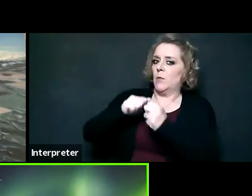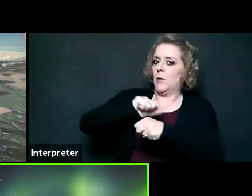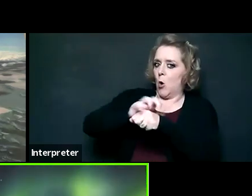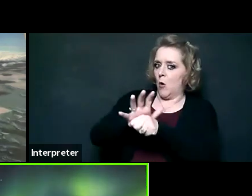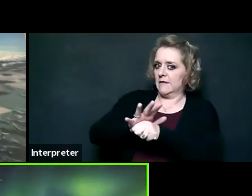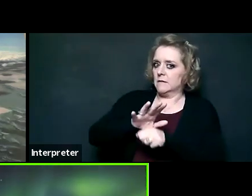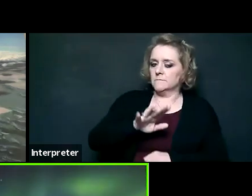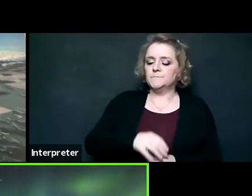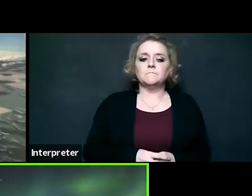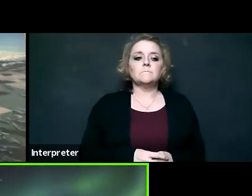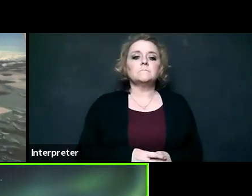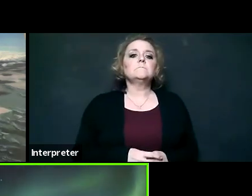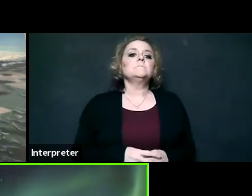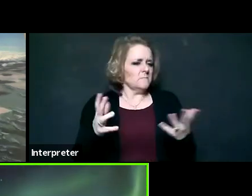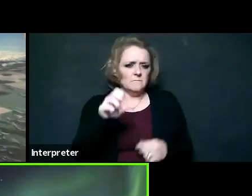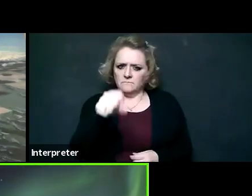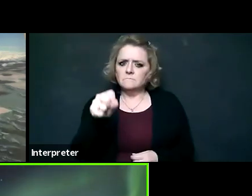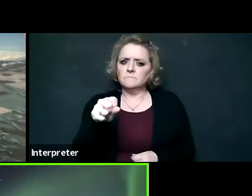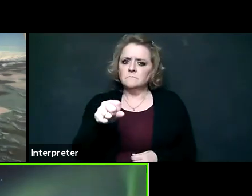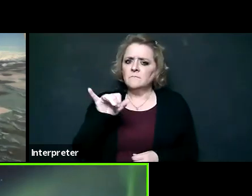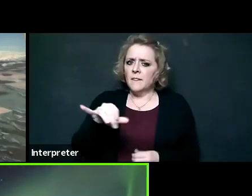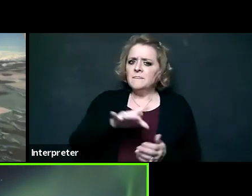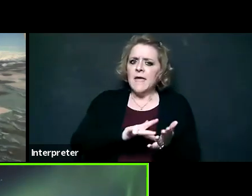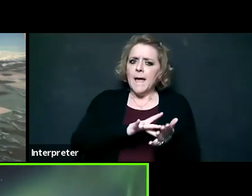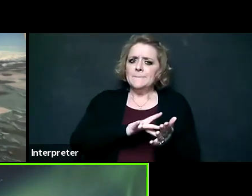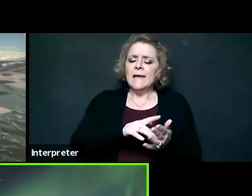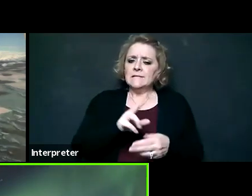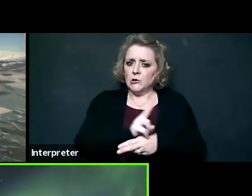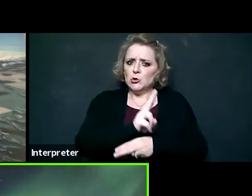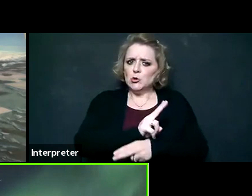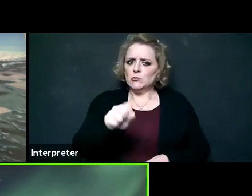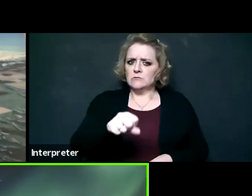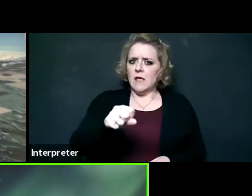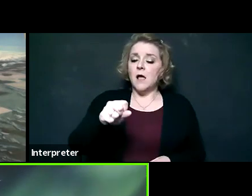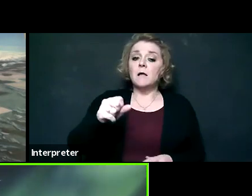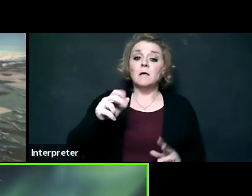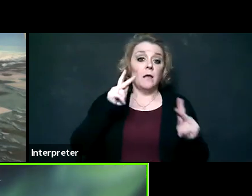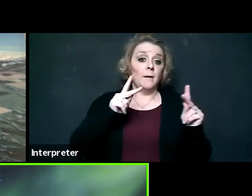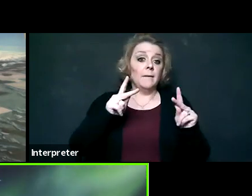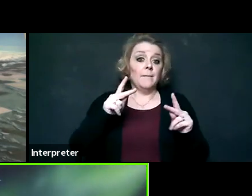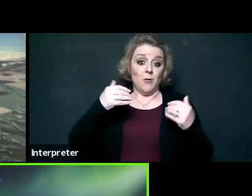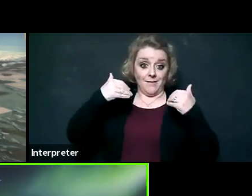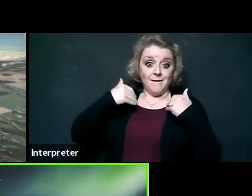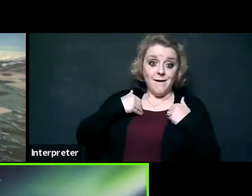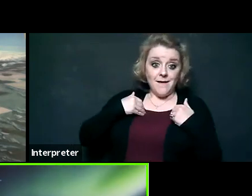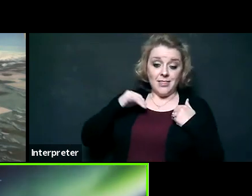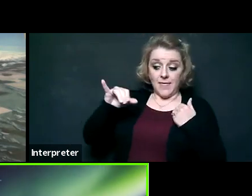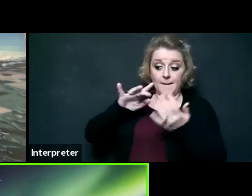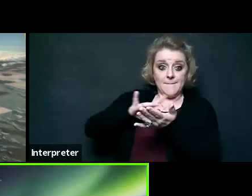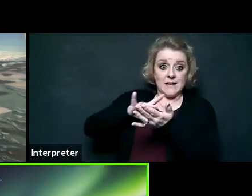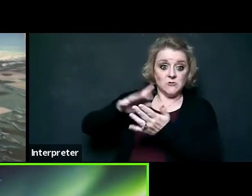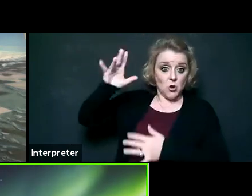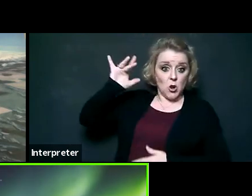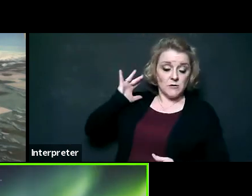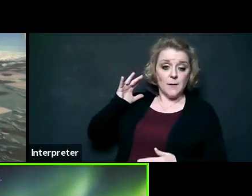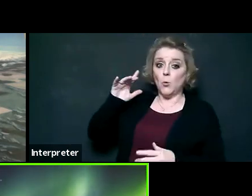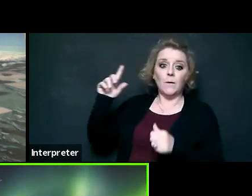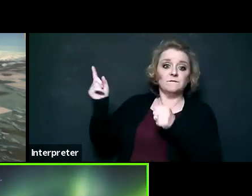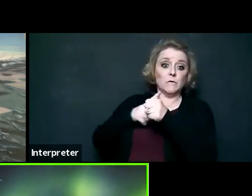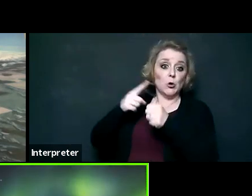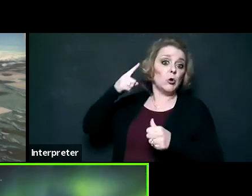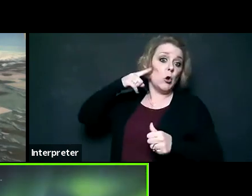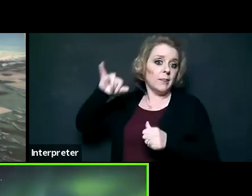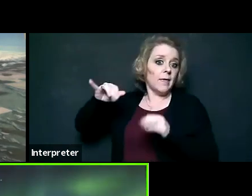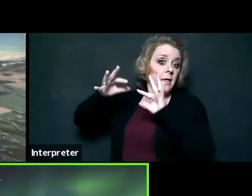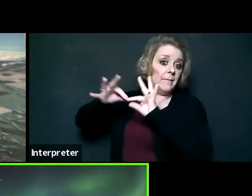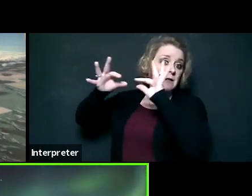it's definitely used. There's no question that people got their prescriptions early on when they heard that might be the saving grace, that we should all be out on with